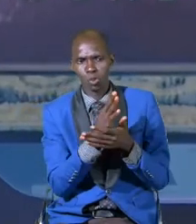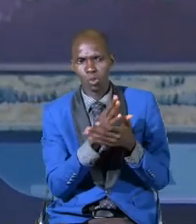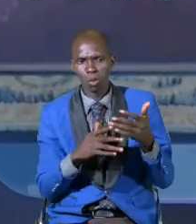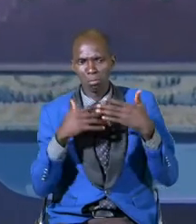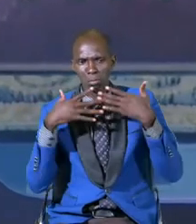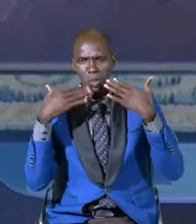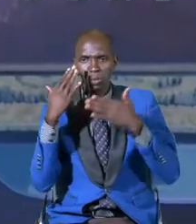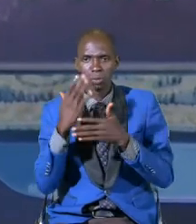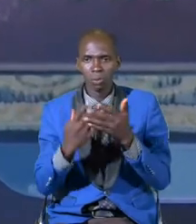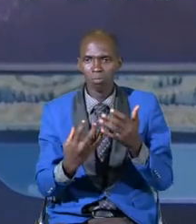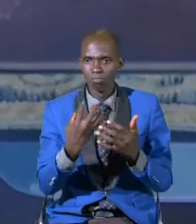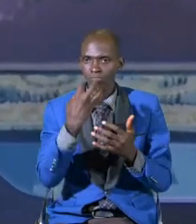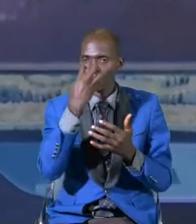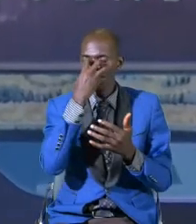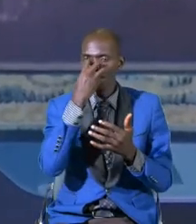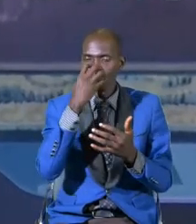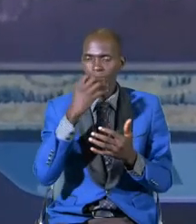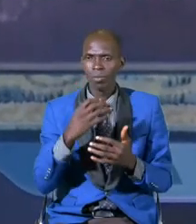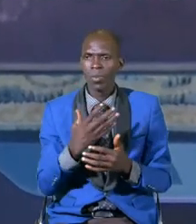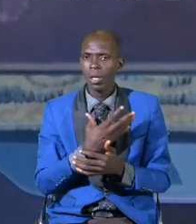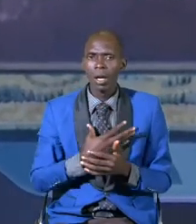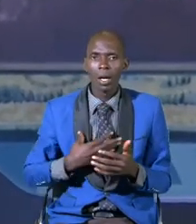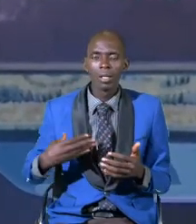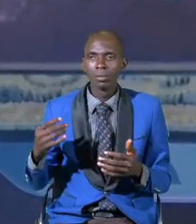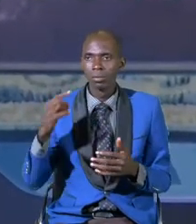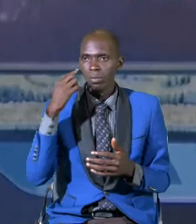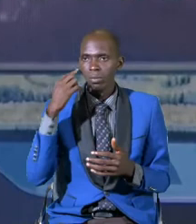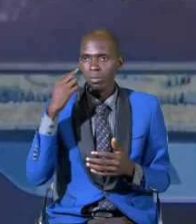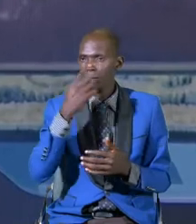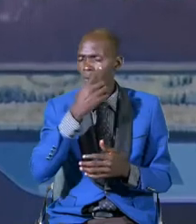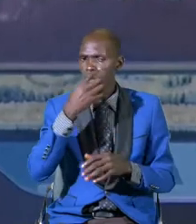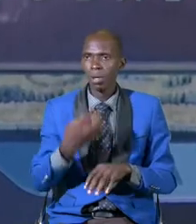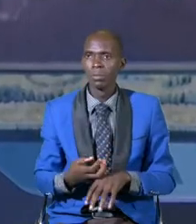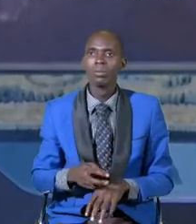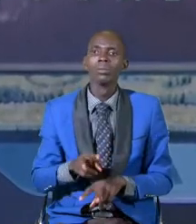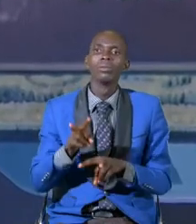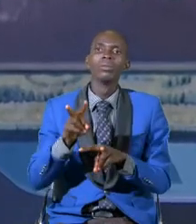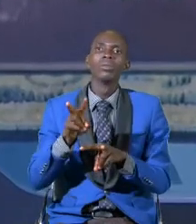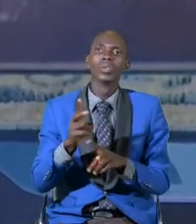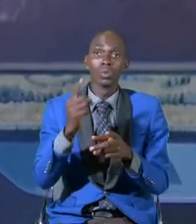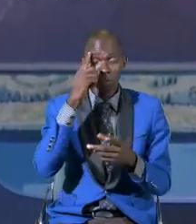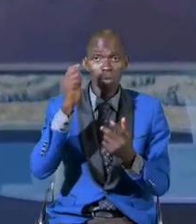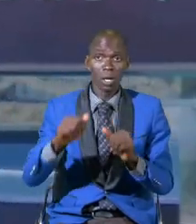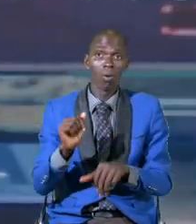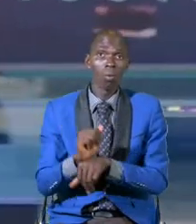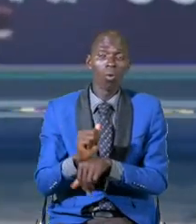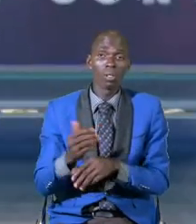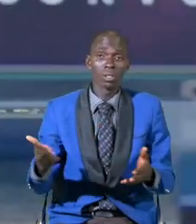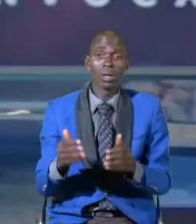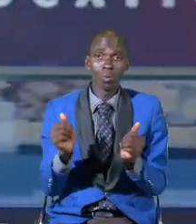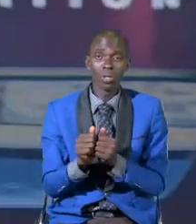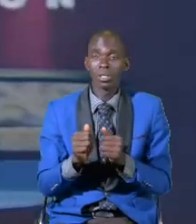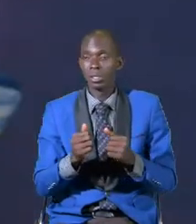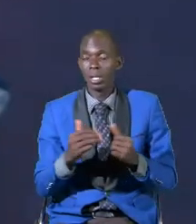them frown, some of them, you know, they act as if, who do you think you are to get a great job like this? And I whisper